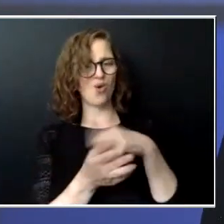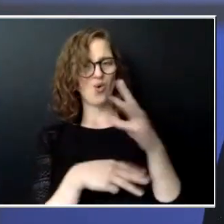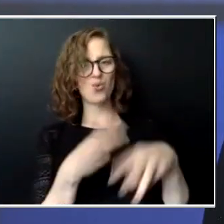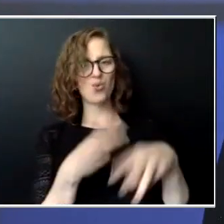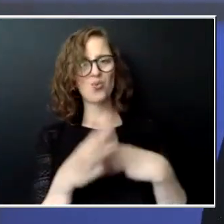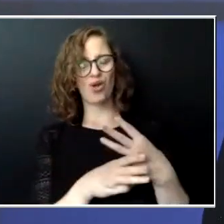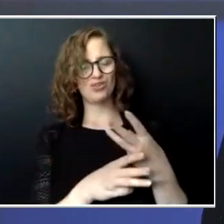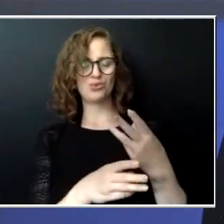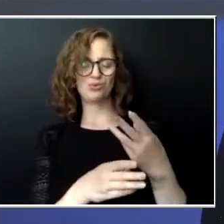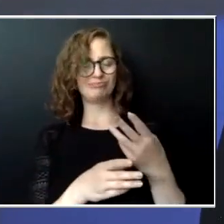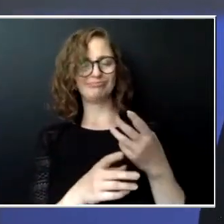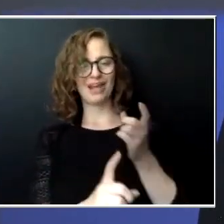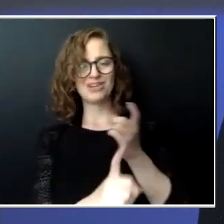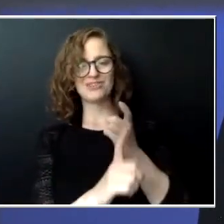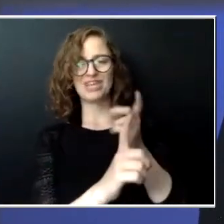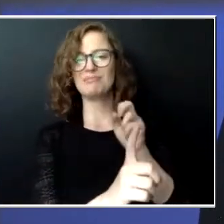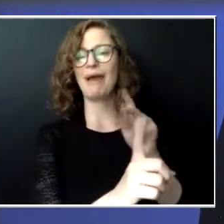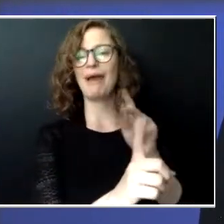all those.